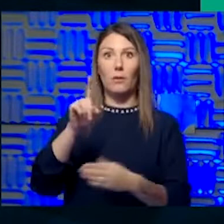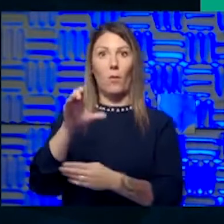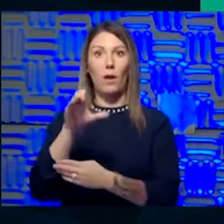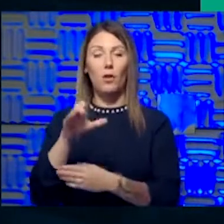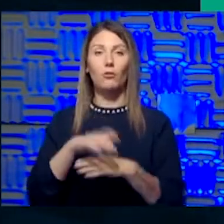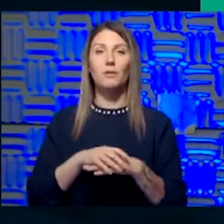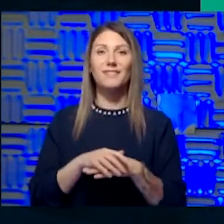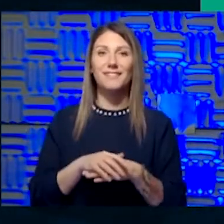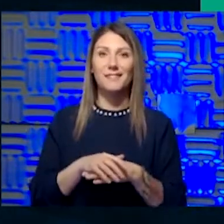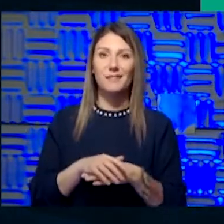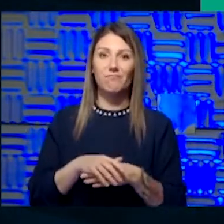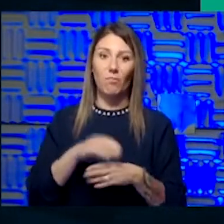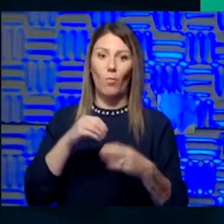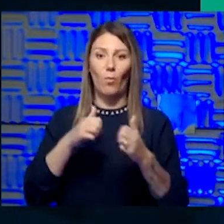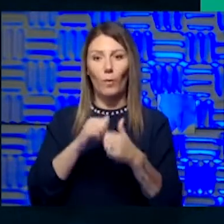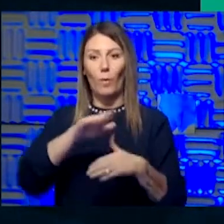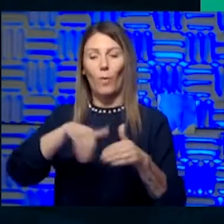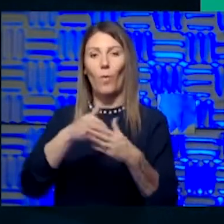the region.